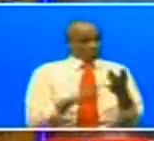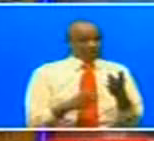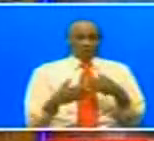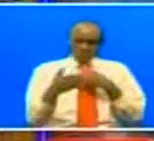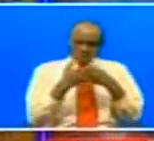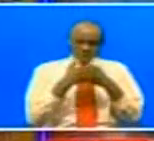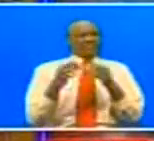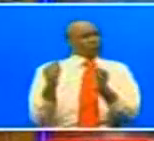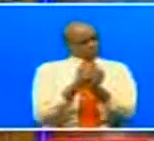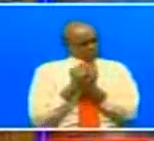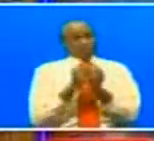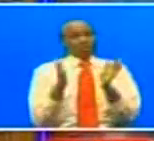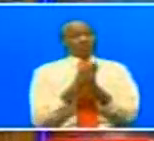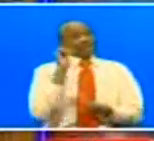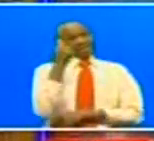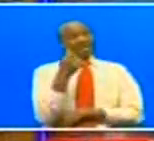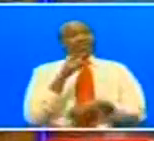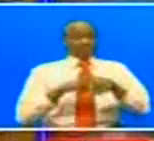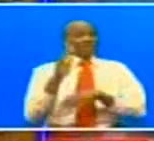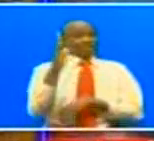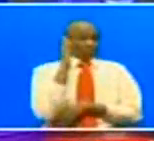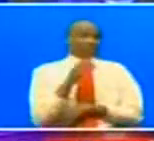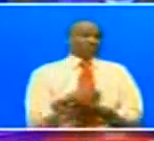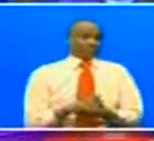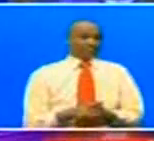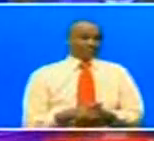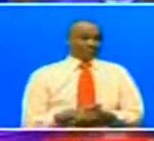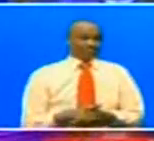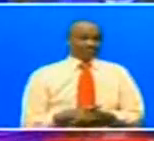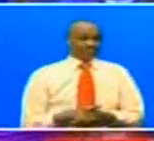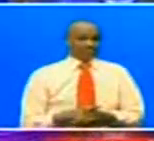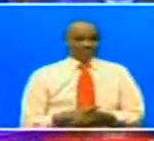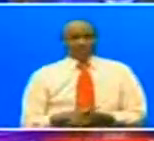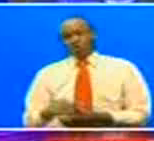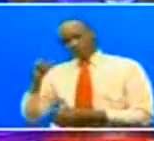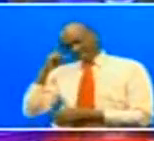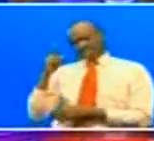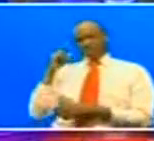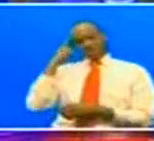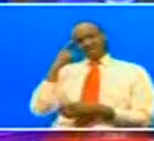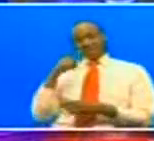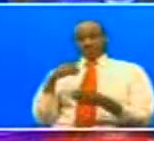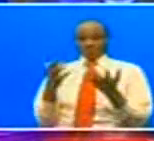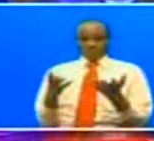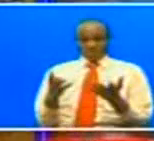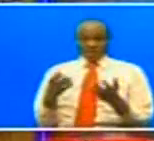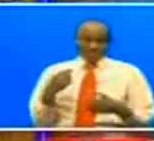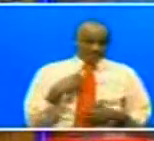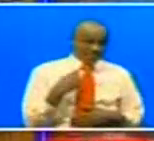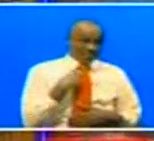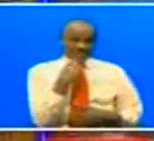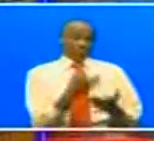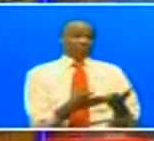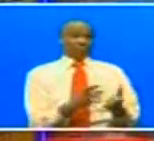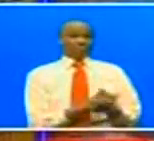with the solidarity we have on these security issues, should be doing together. Chickengate? Chickengate. You do know that I do not serve chicken at the British